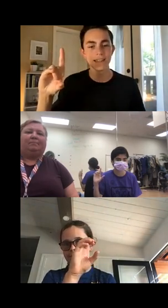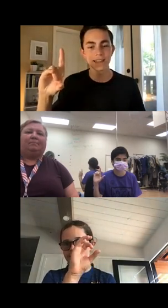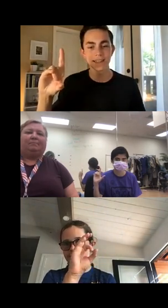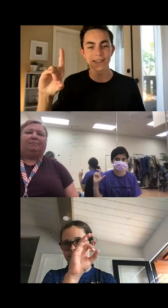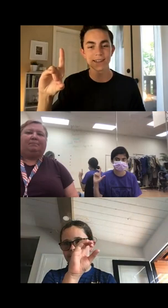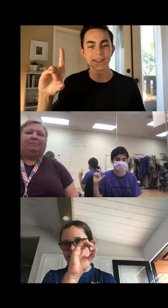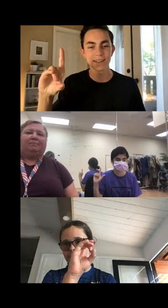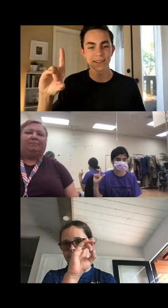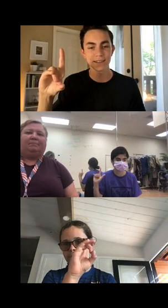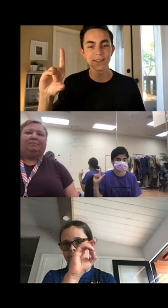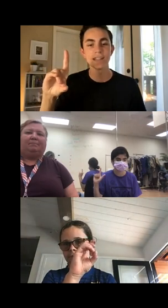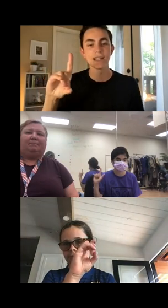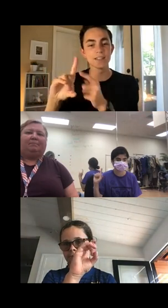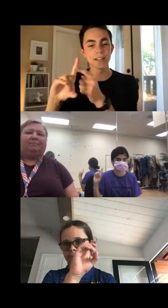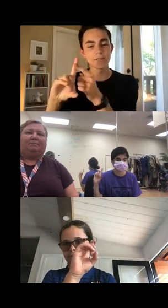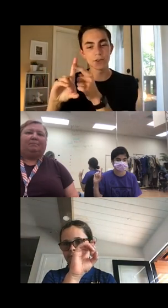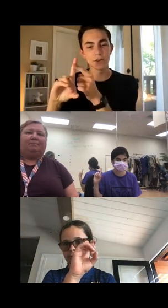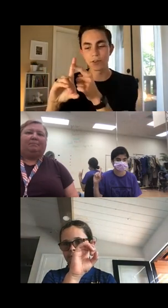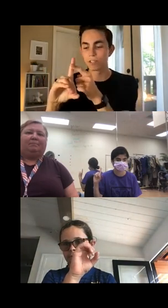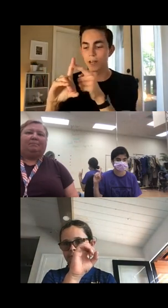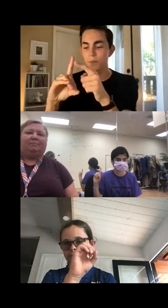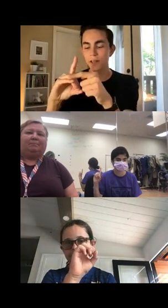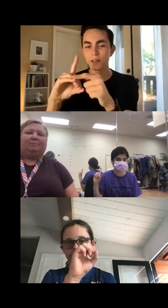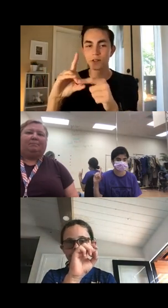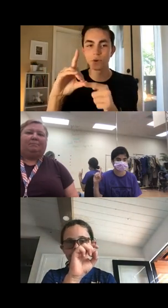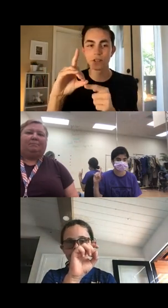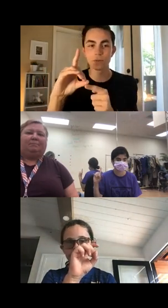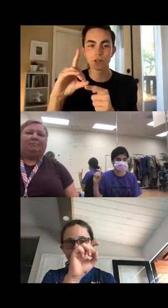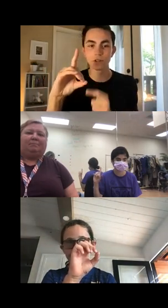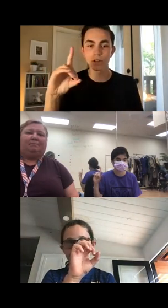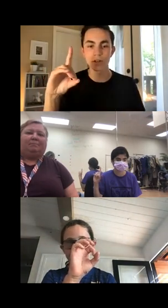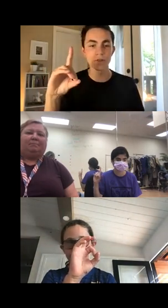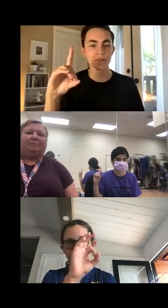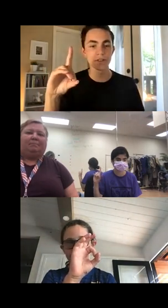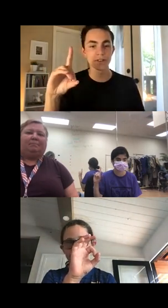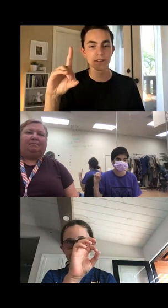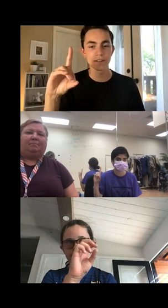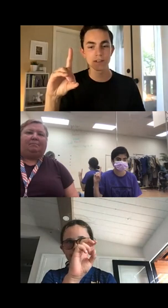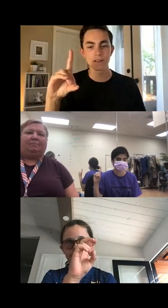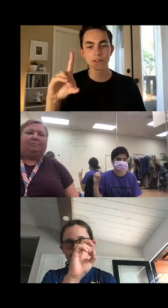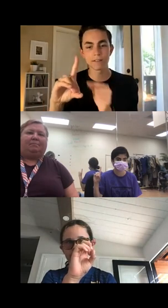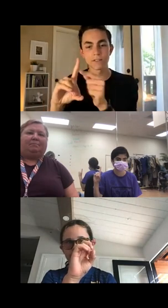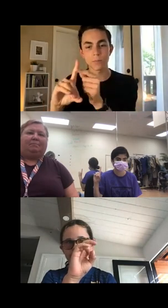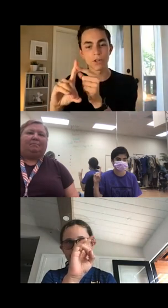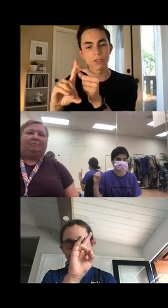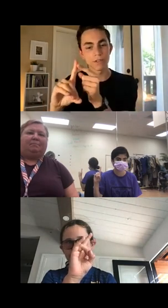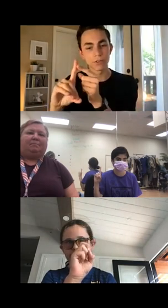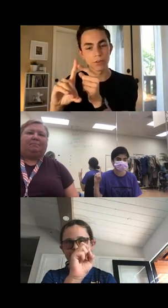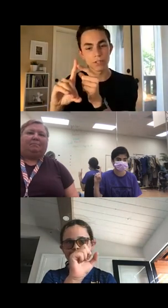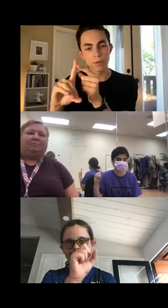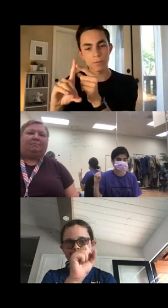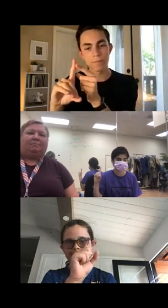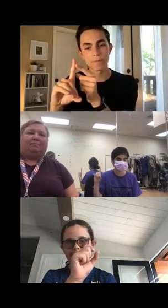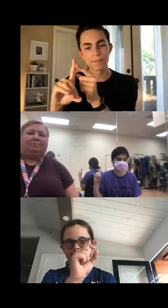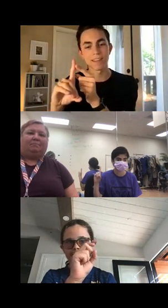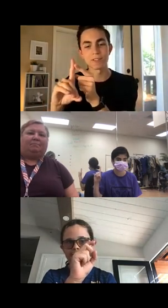D. Good. The index finger goes up and then the rest make a little O. So that pointer finger goes